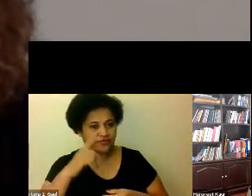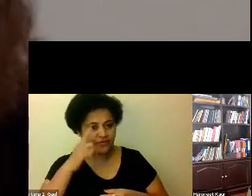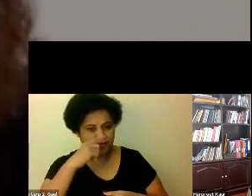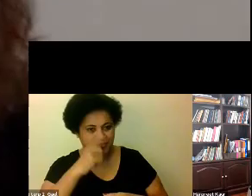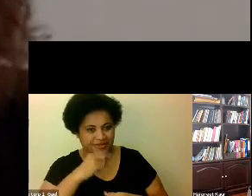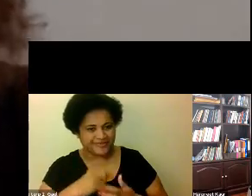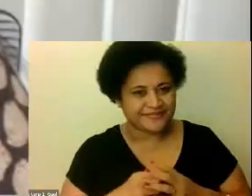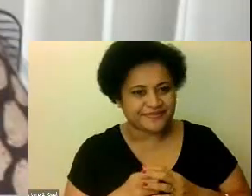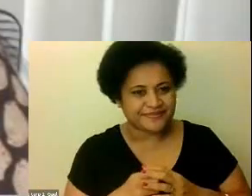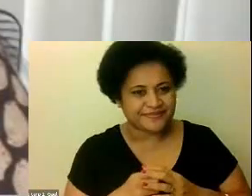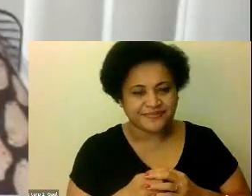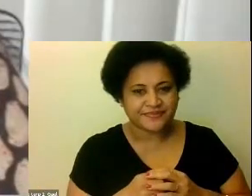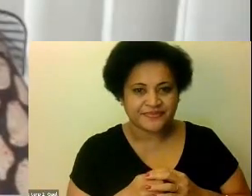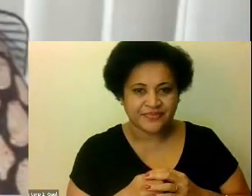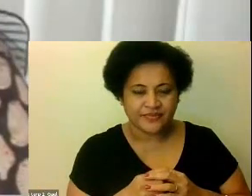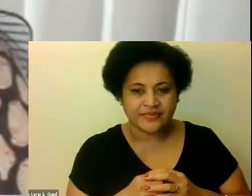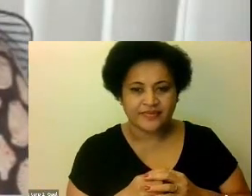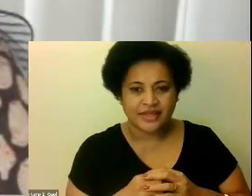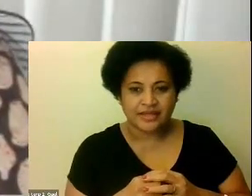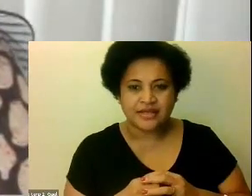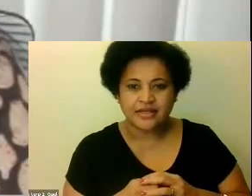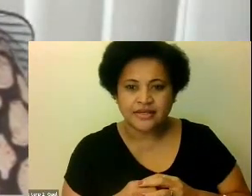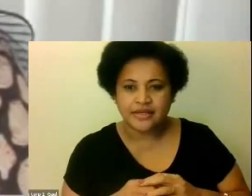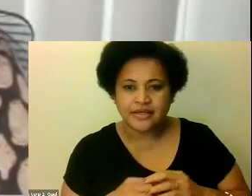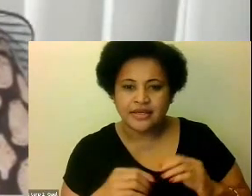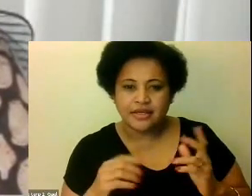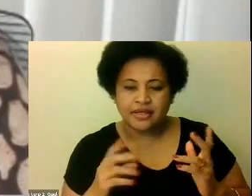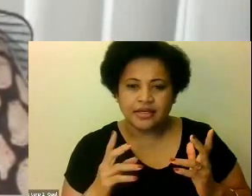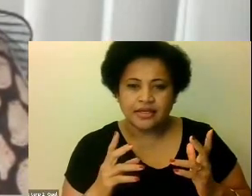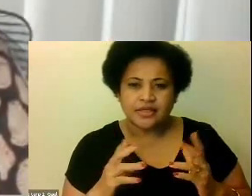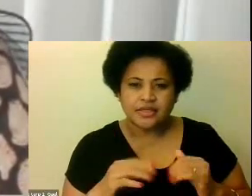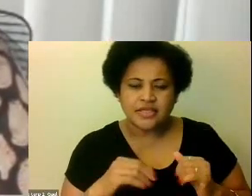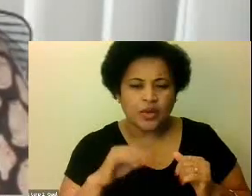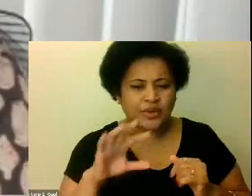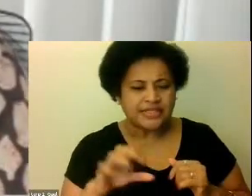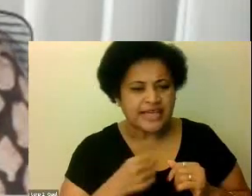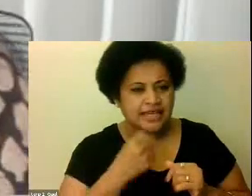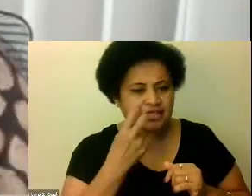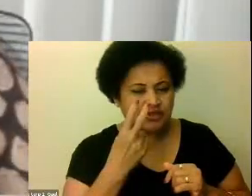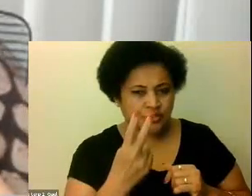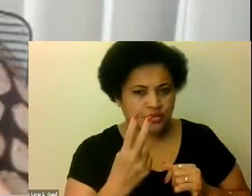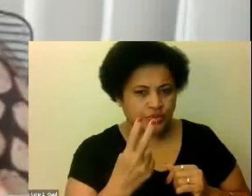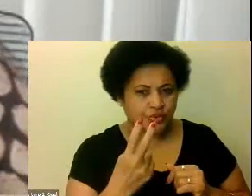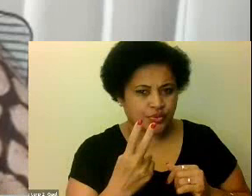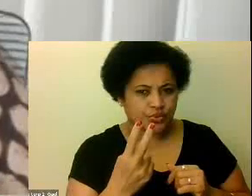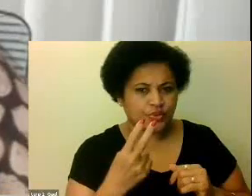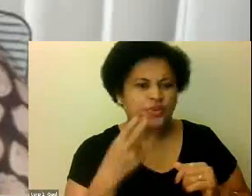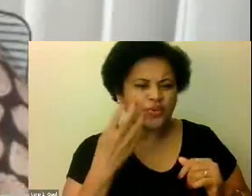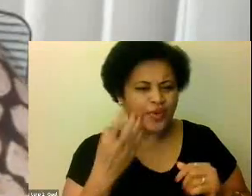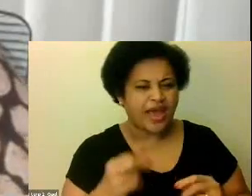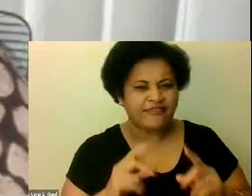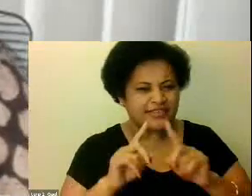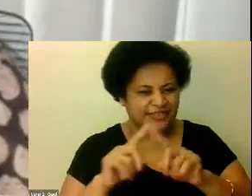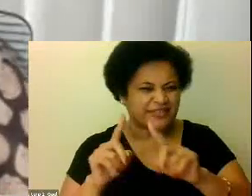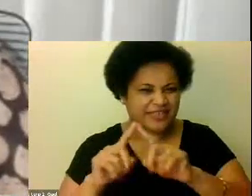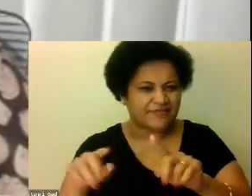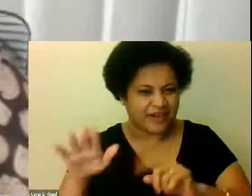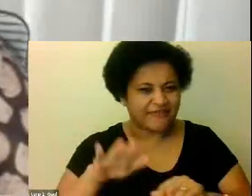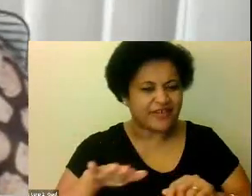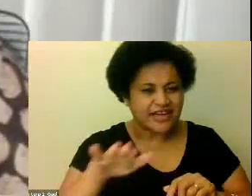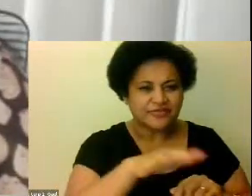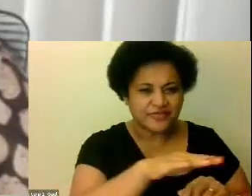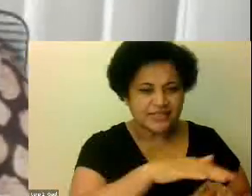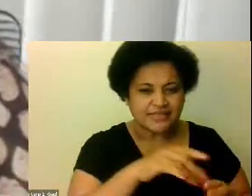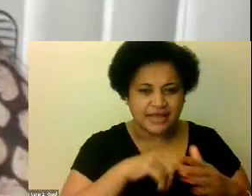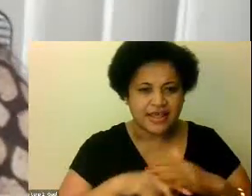remedy. Joy, I'm going to take sort of, two key, of course, there are different fields and different activities in the project,